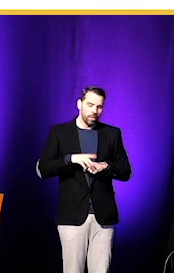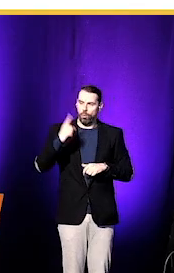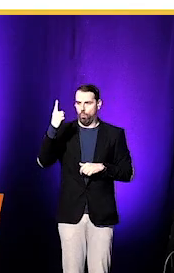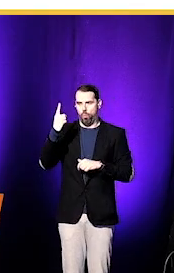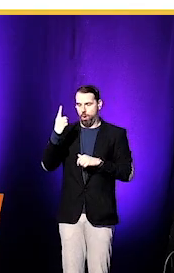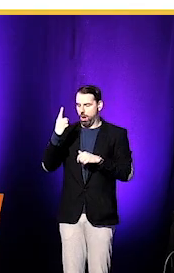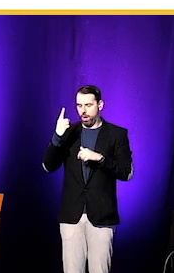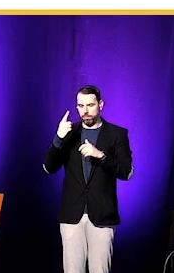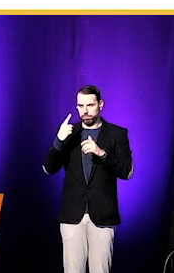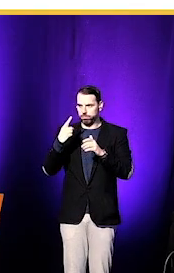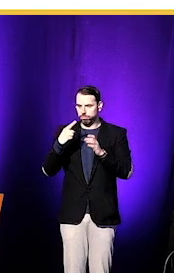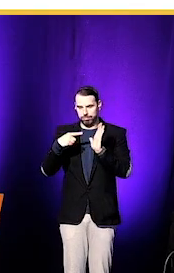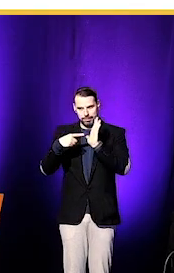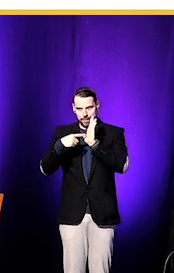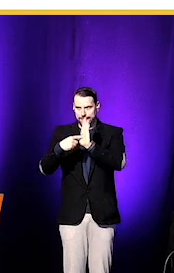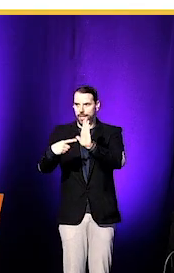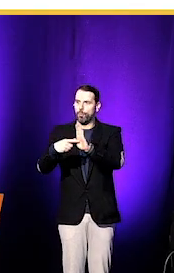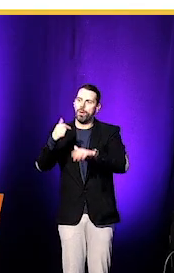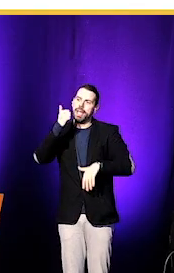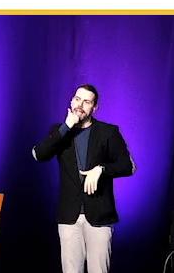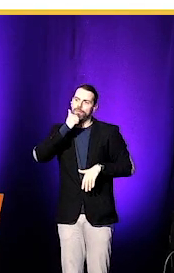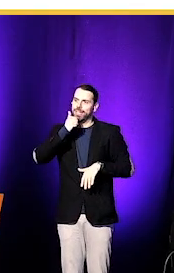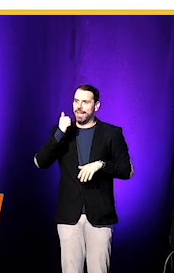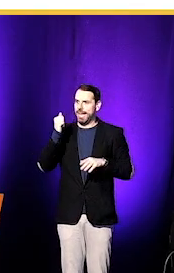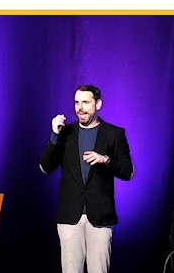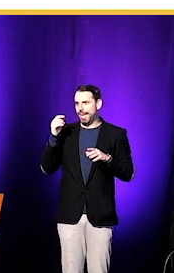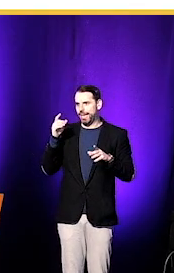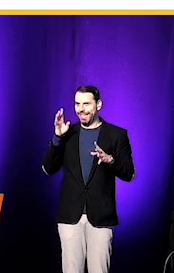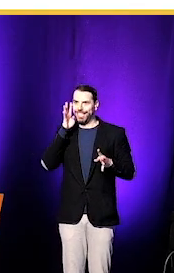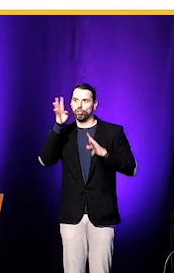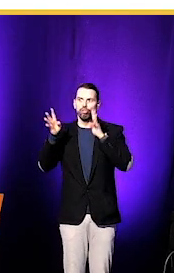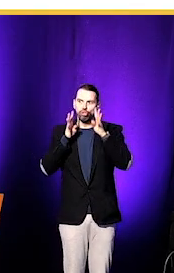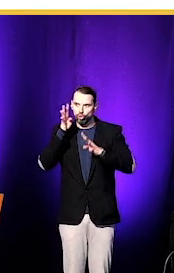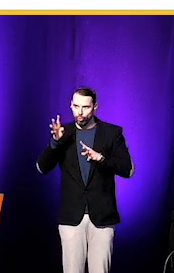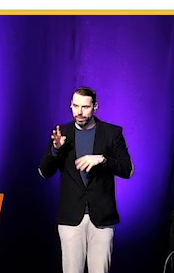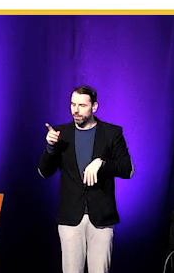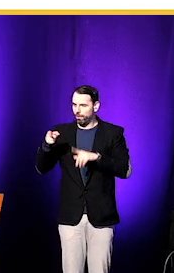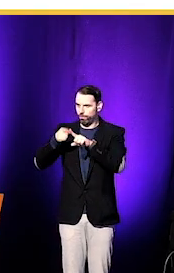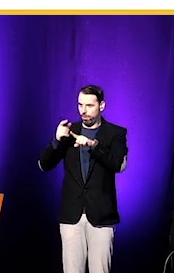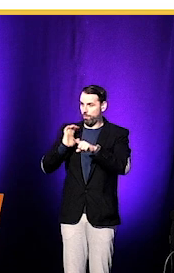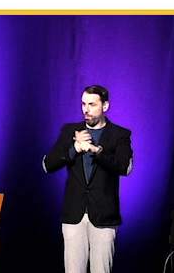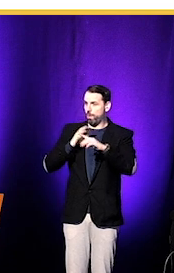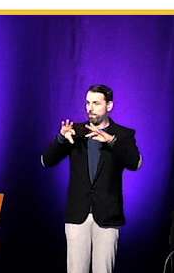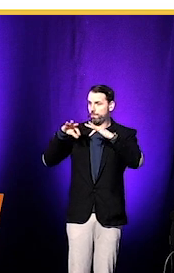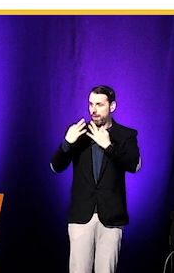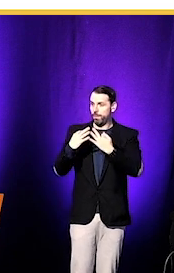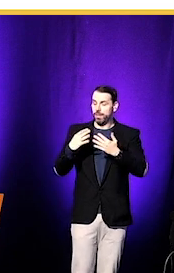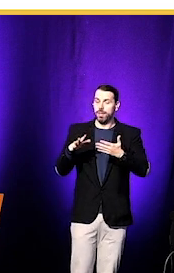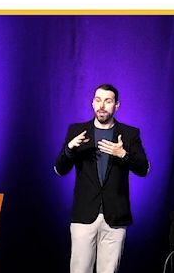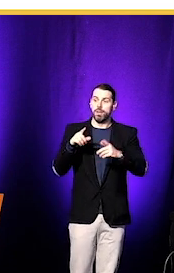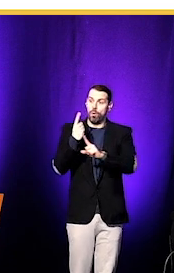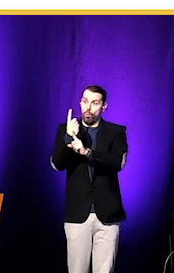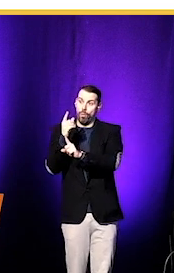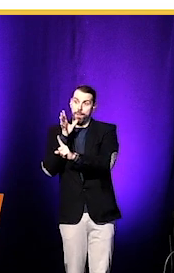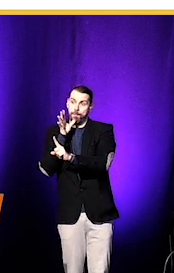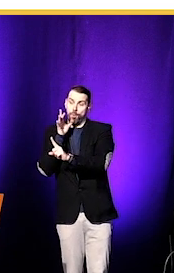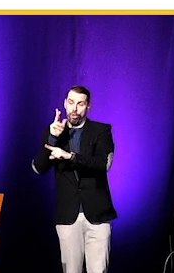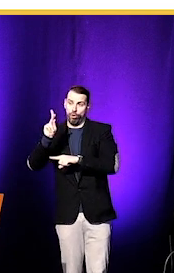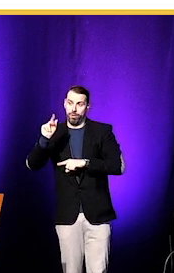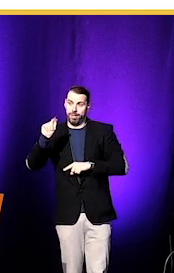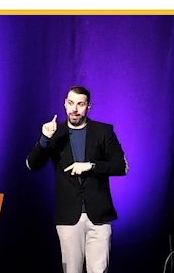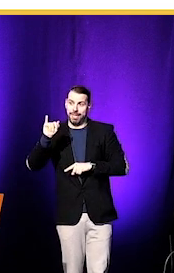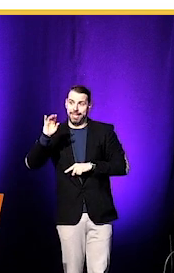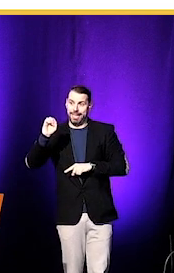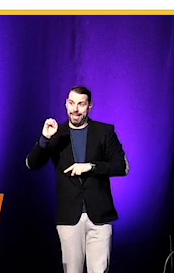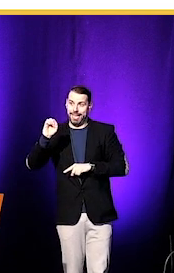of the everyday ingenuity observed in our participating families. We describe how one of the mothers, Katie,